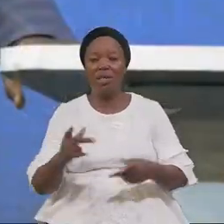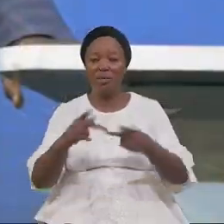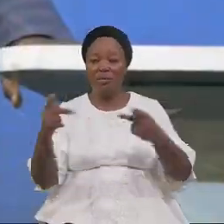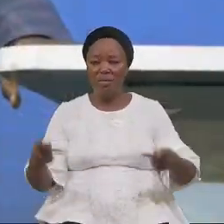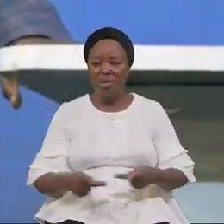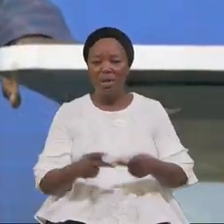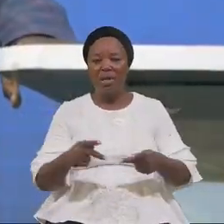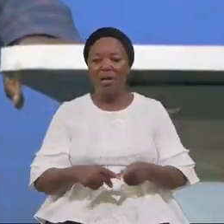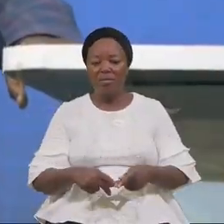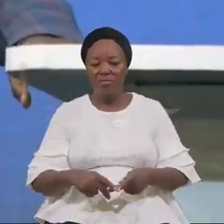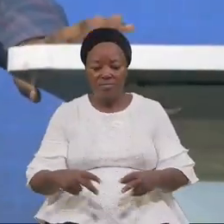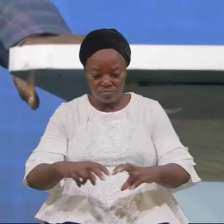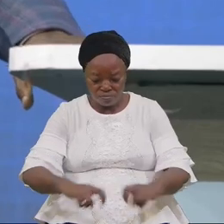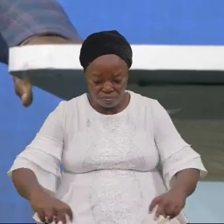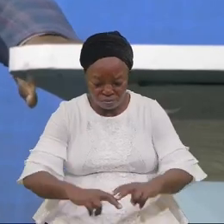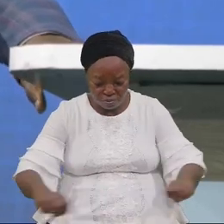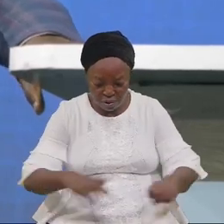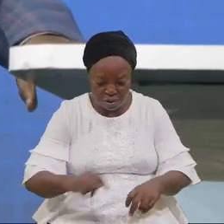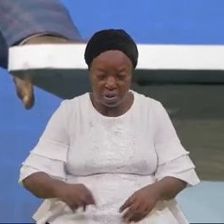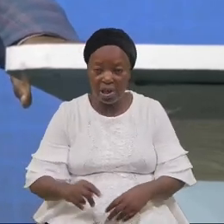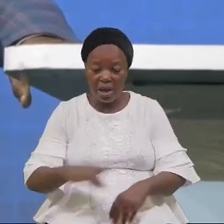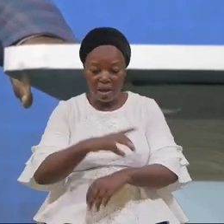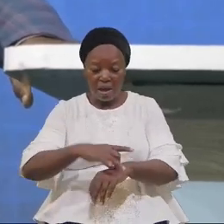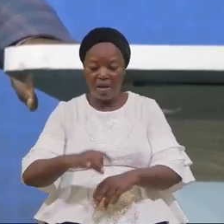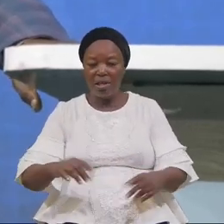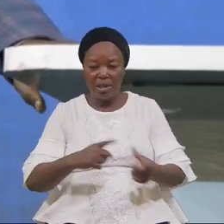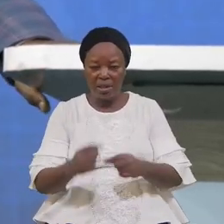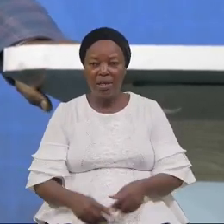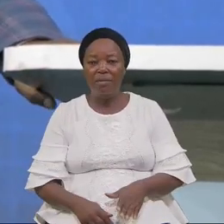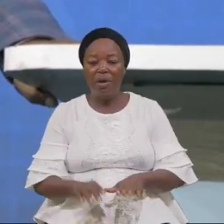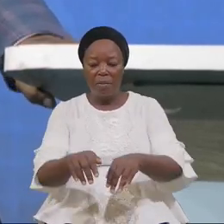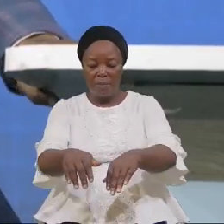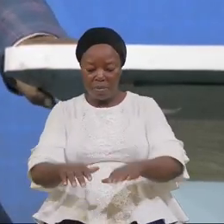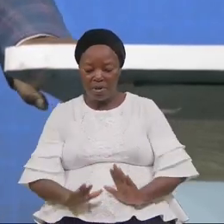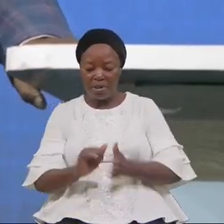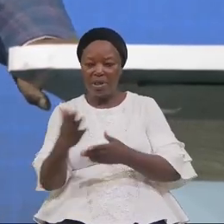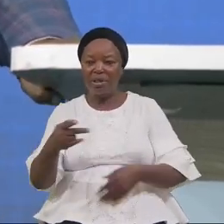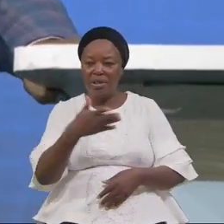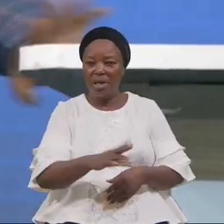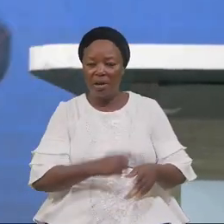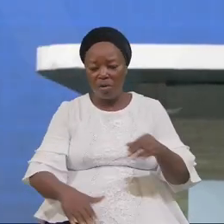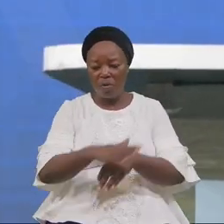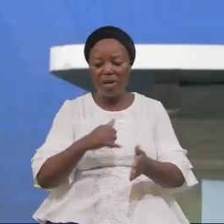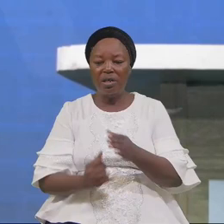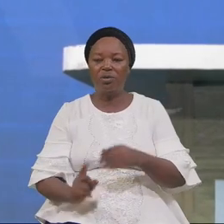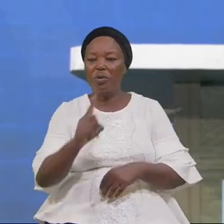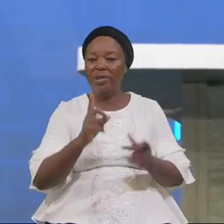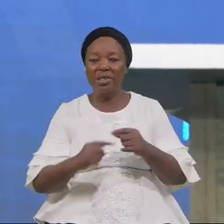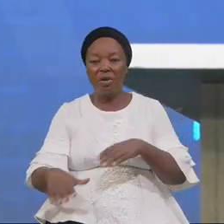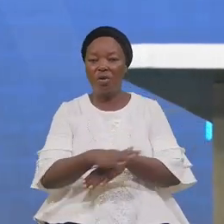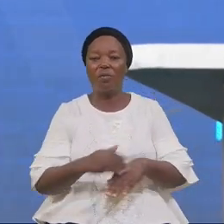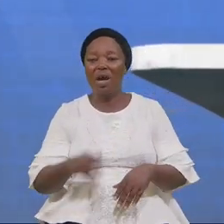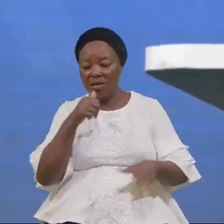dug the earth, buried that thing there, and covered it up. They cover their